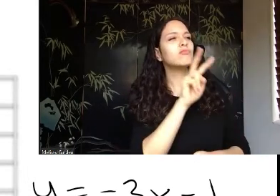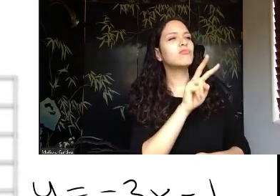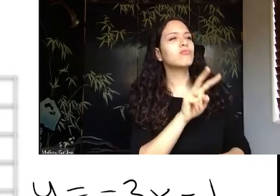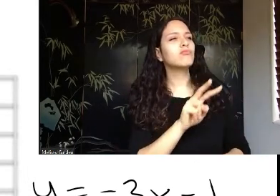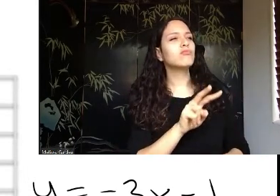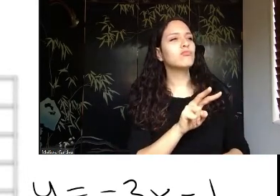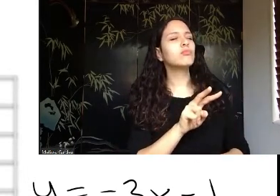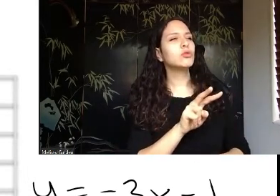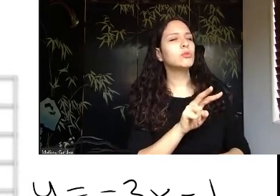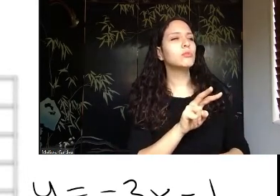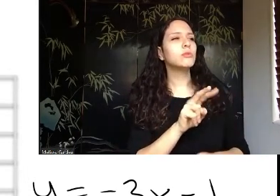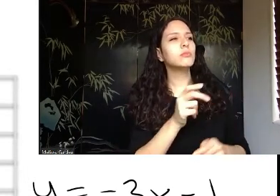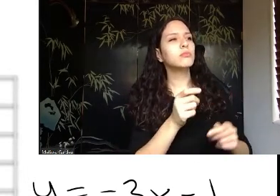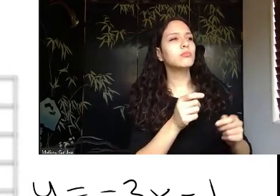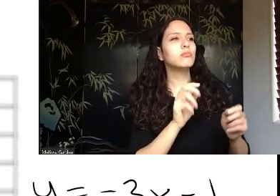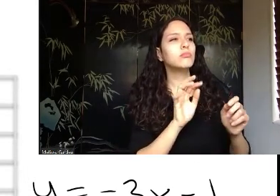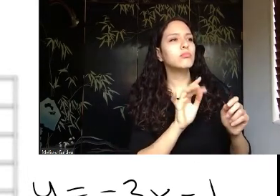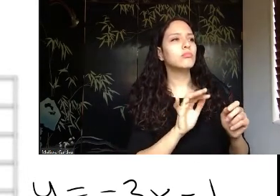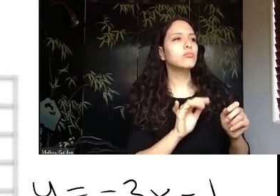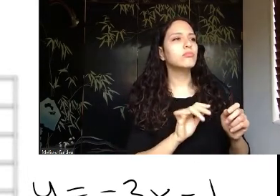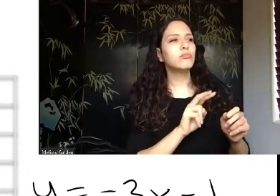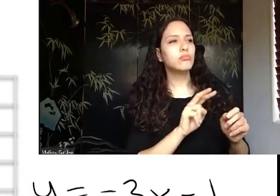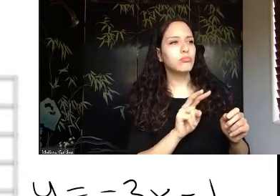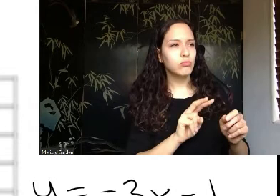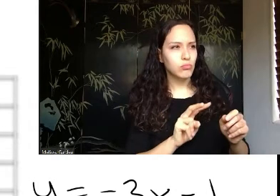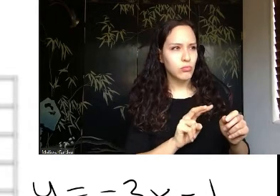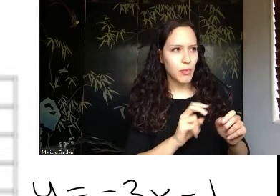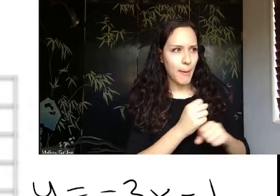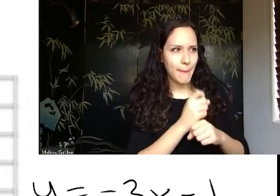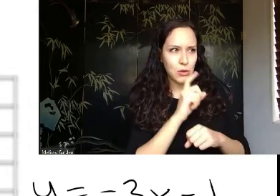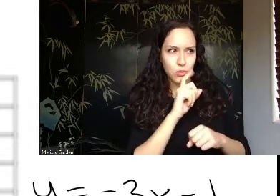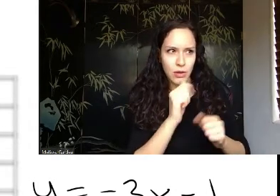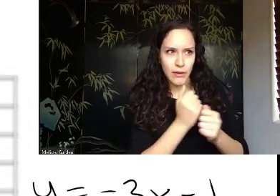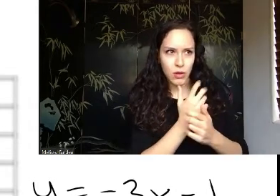Positive 3, there we go.